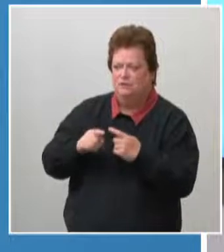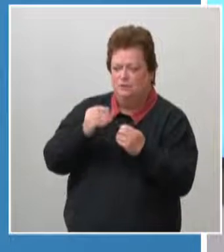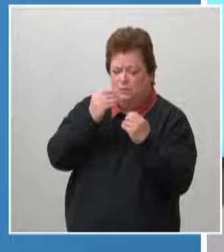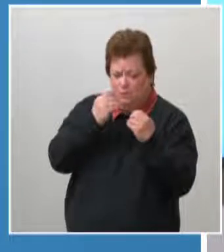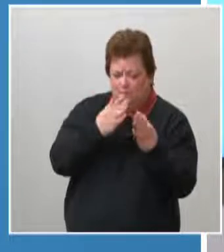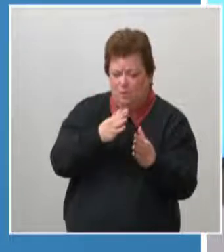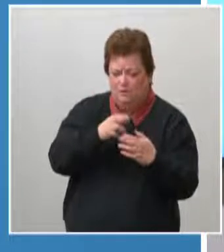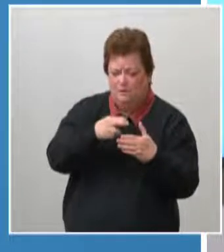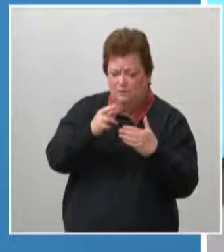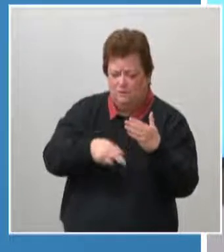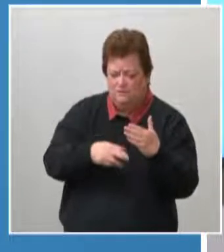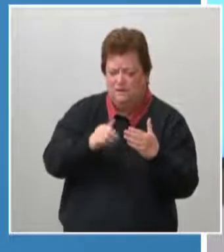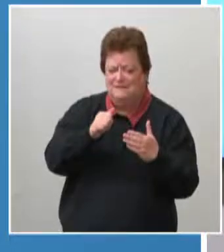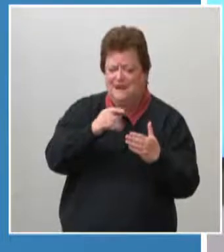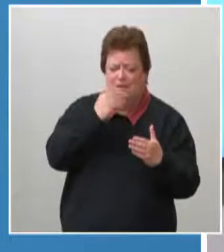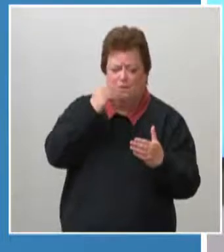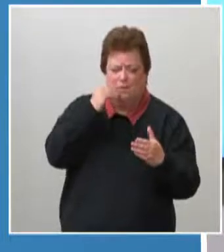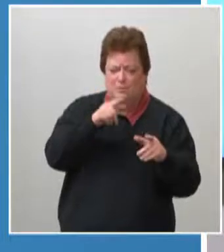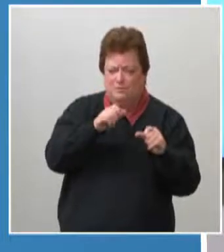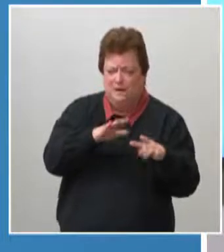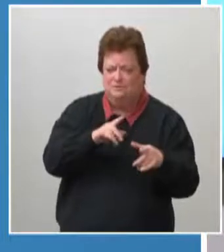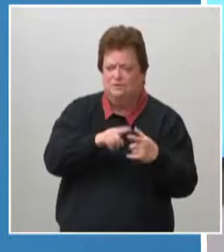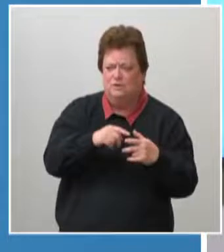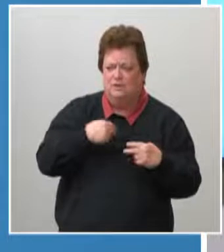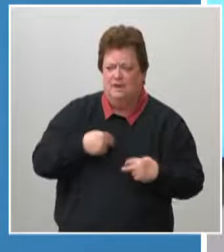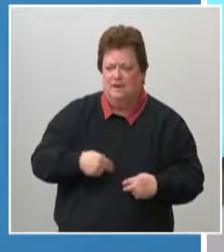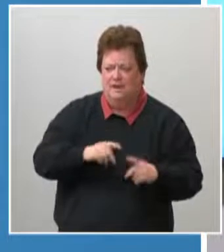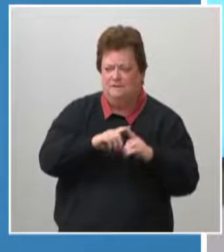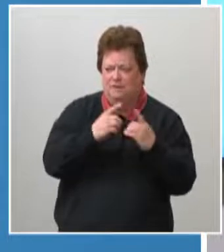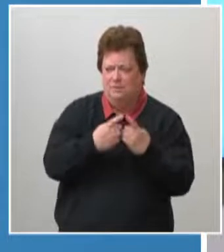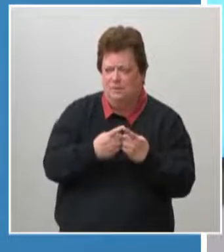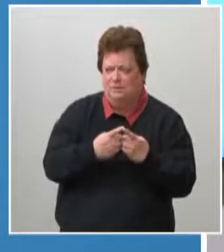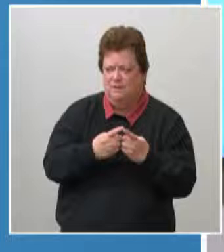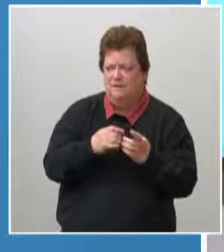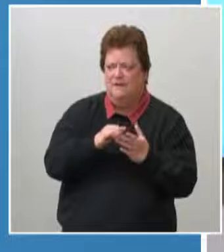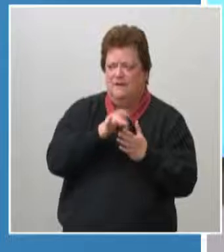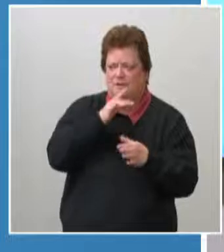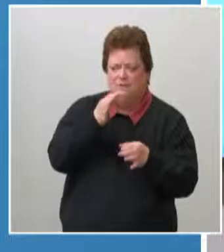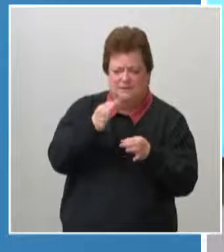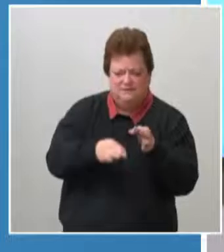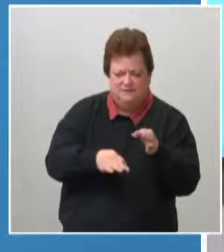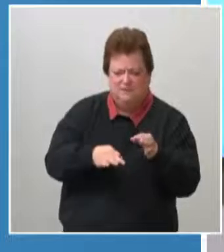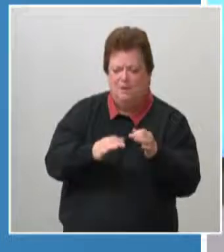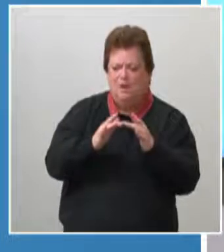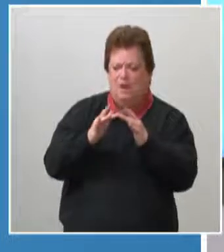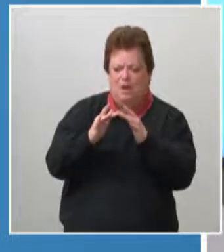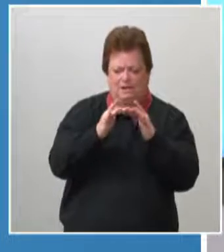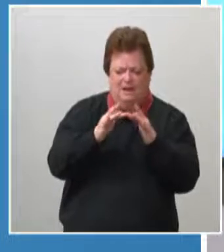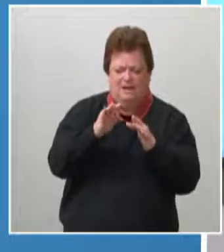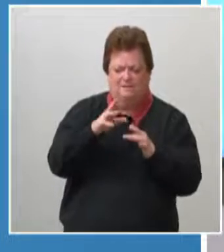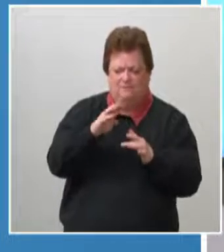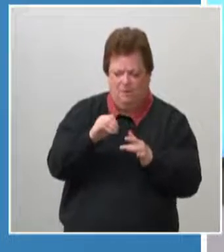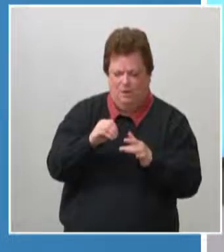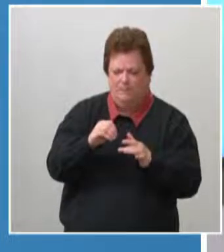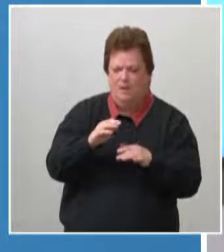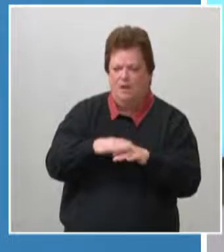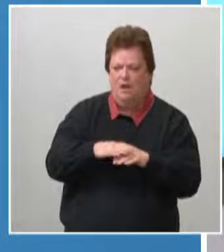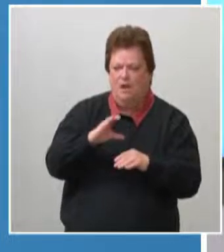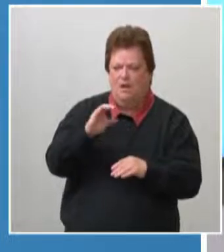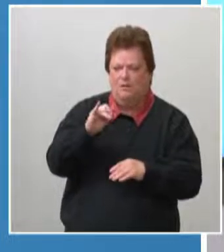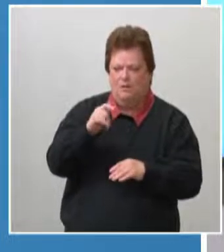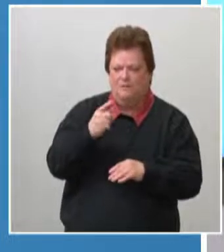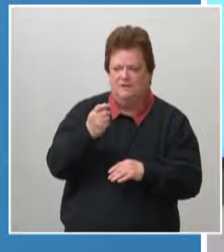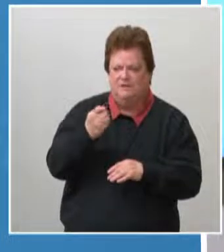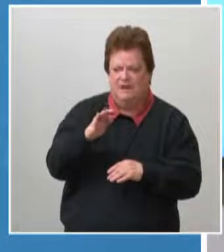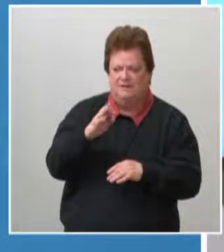results of their at-home tests to the health department. It will be a simple online form available on the COVID-19